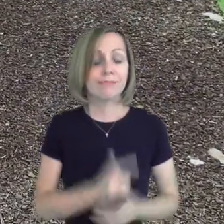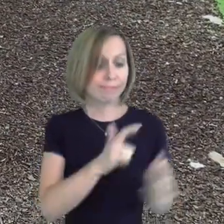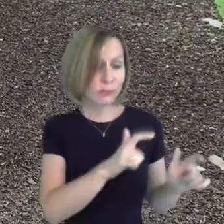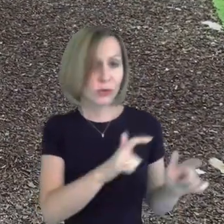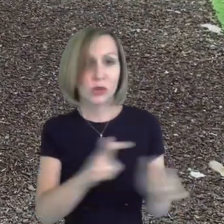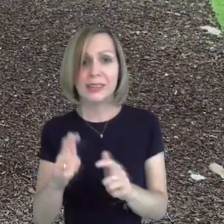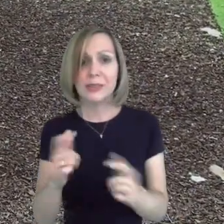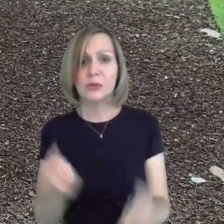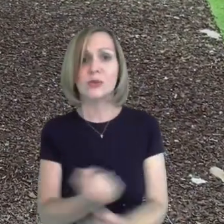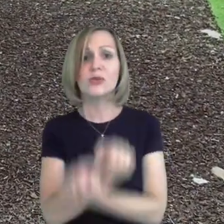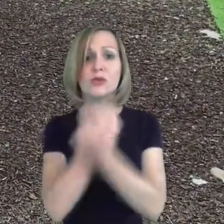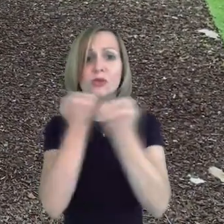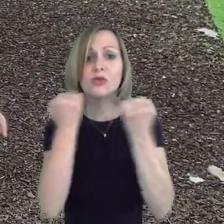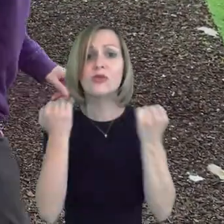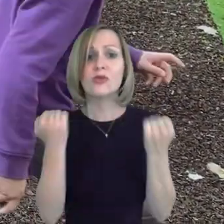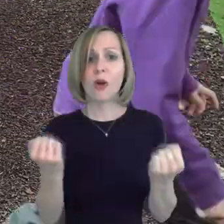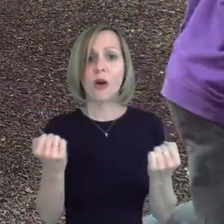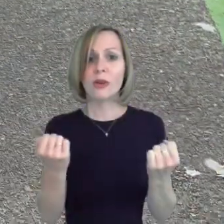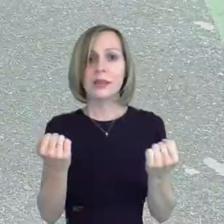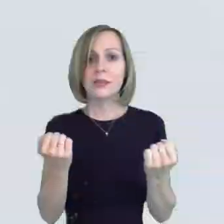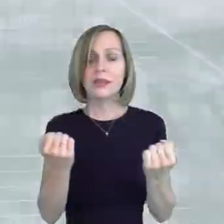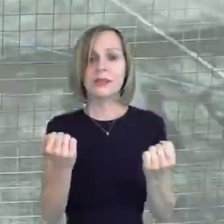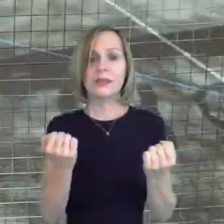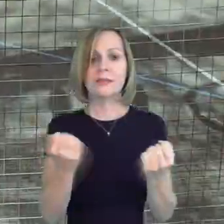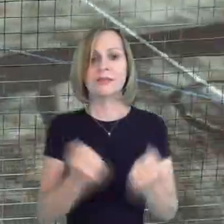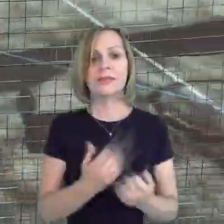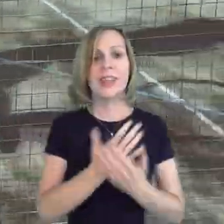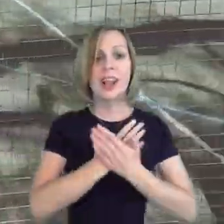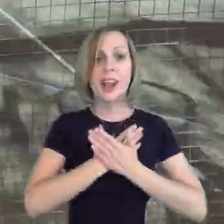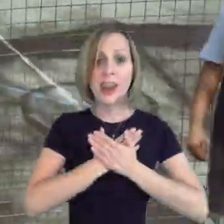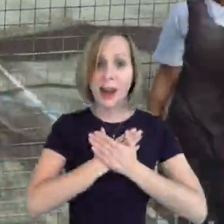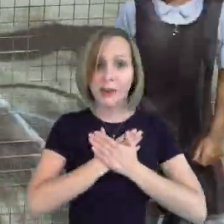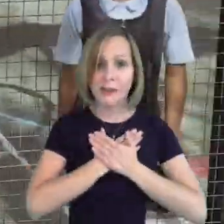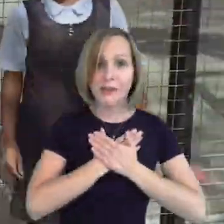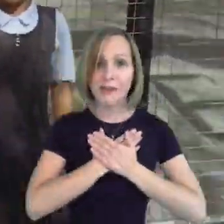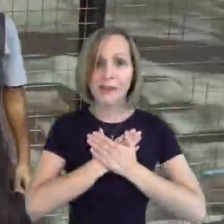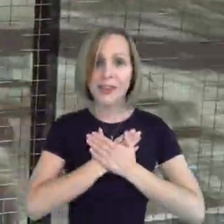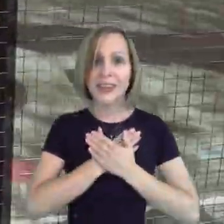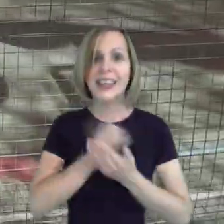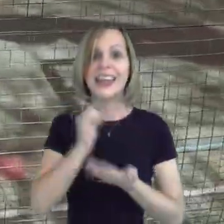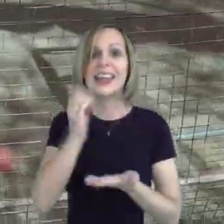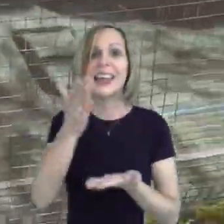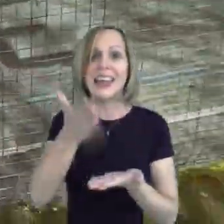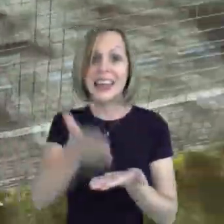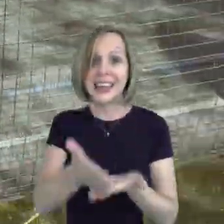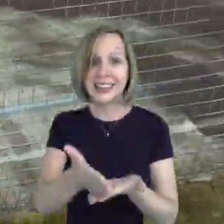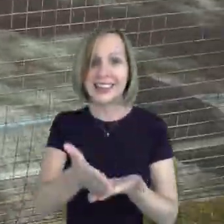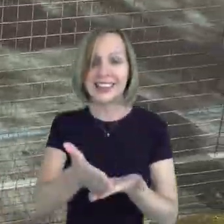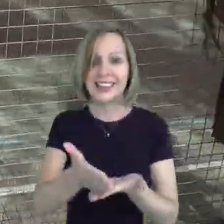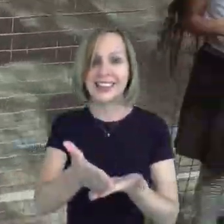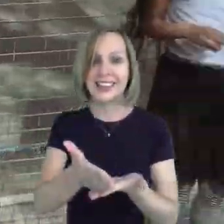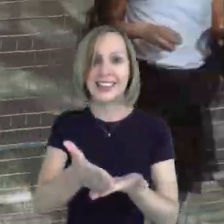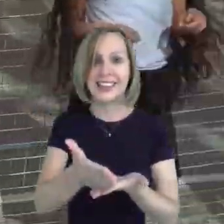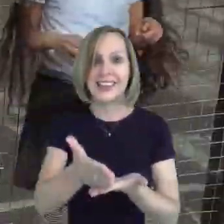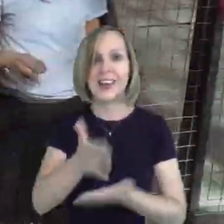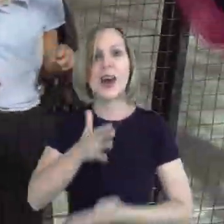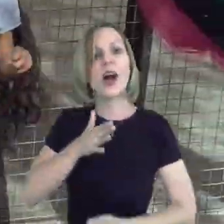And continues strong. Love is